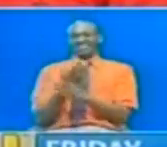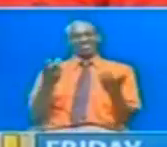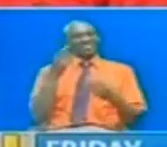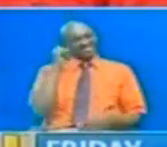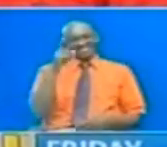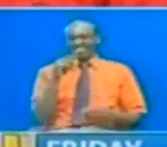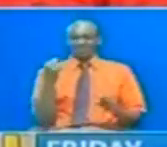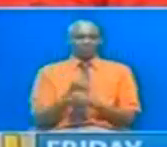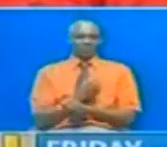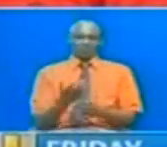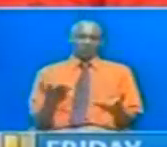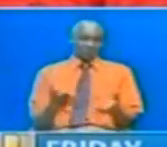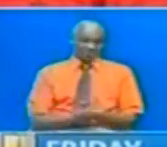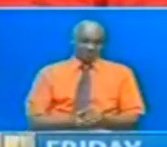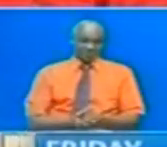Willis?